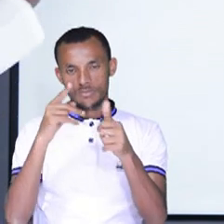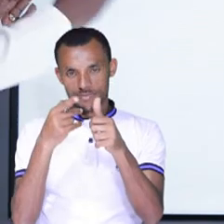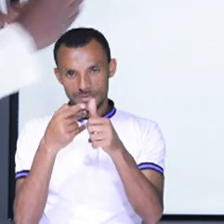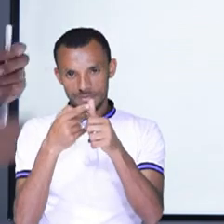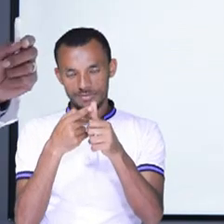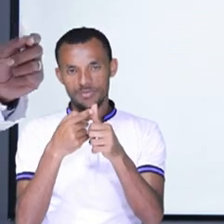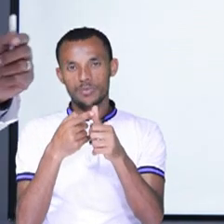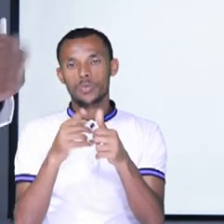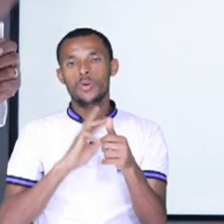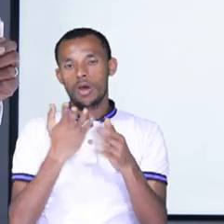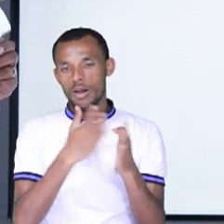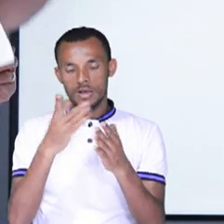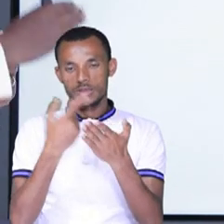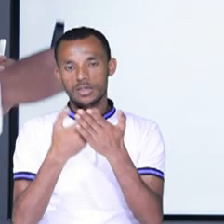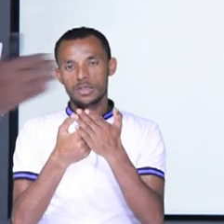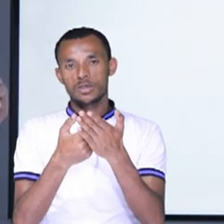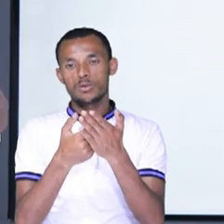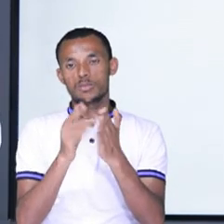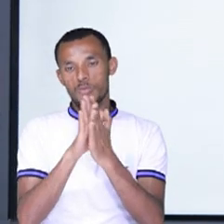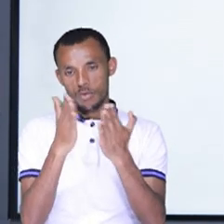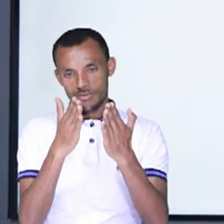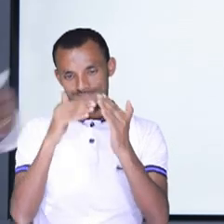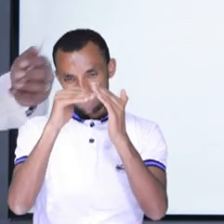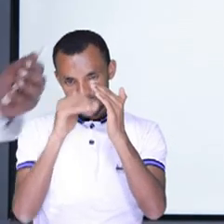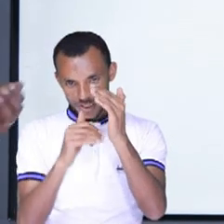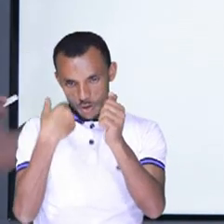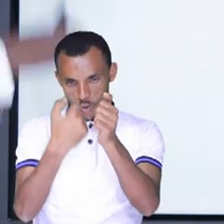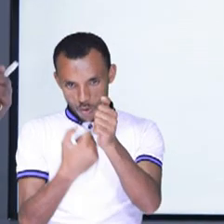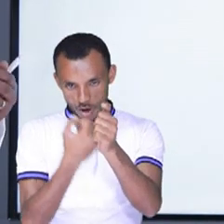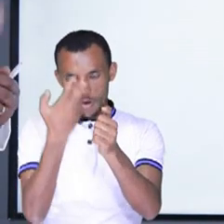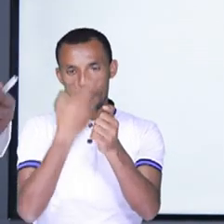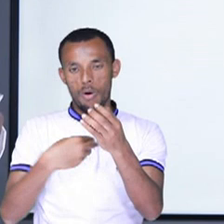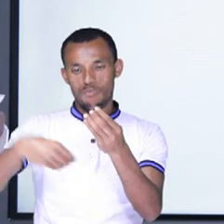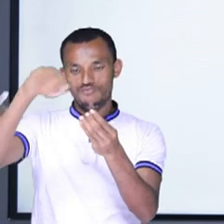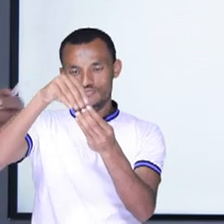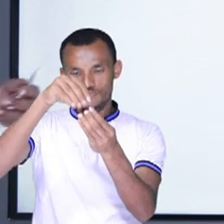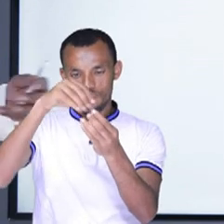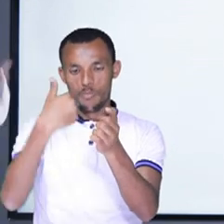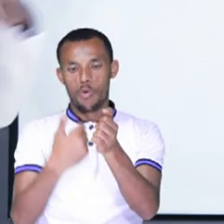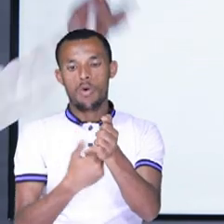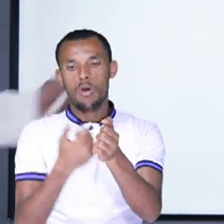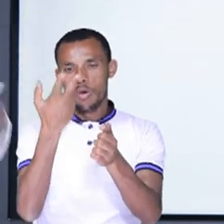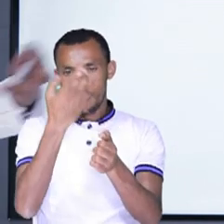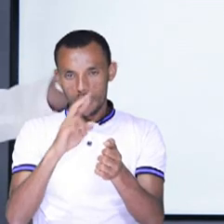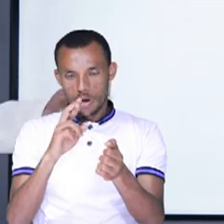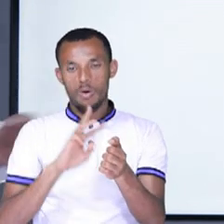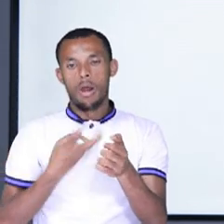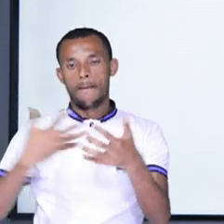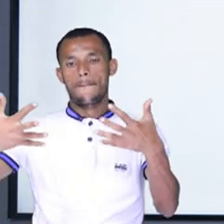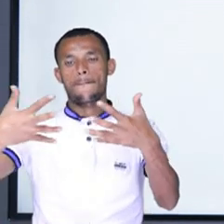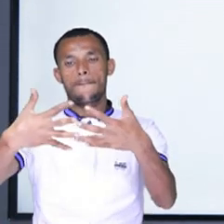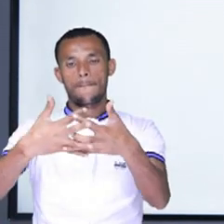first, we can arrange these books in their decreasing order, or we can arrange in increasing order, or we can mix